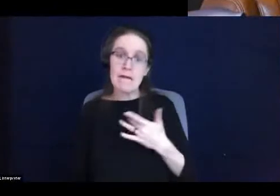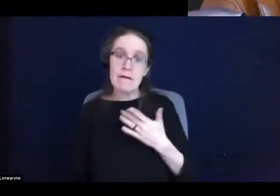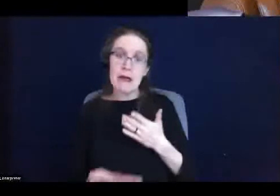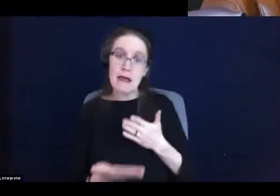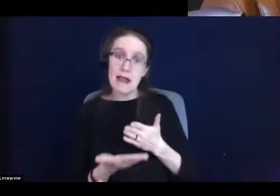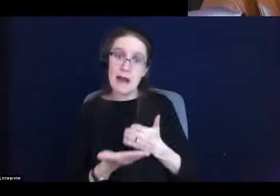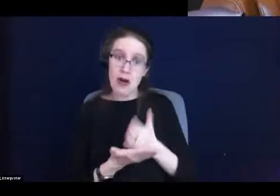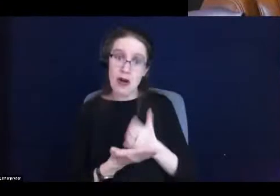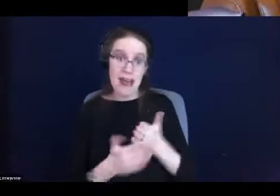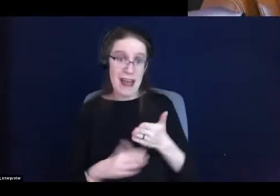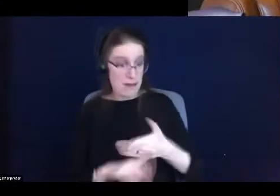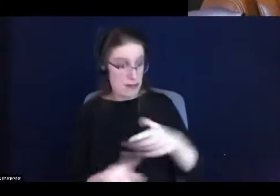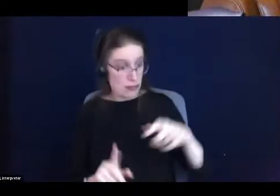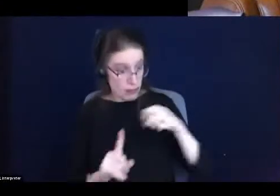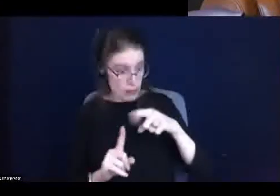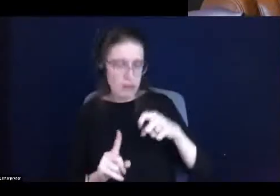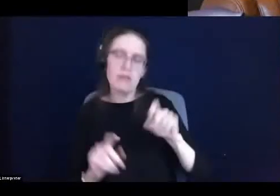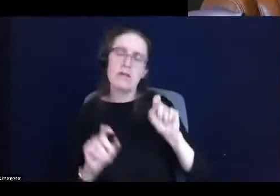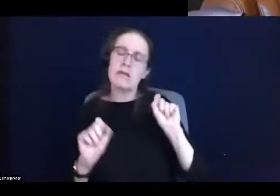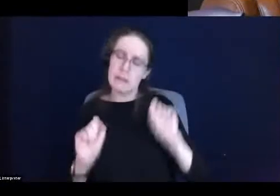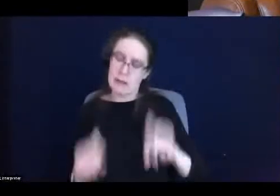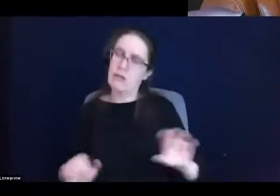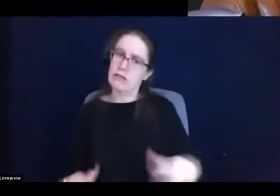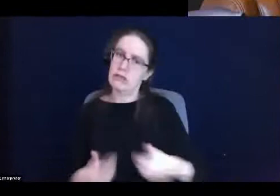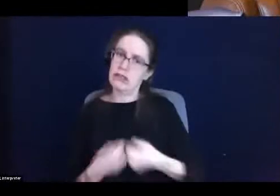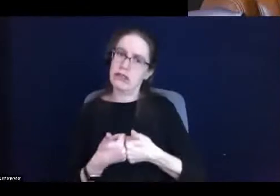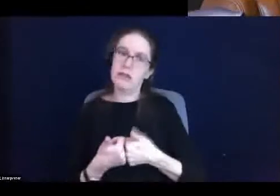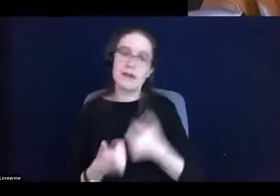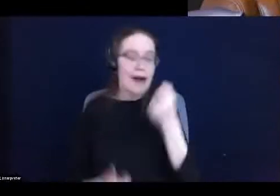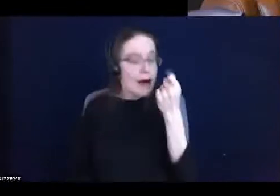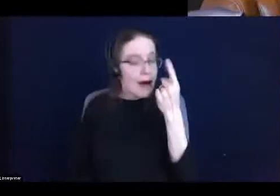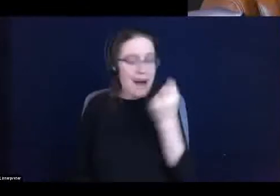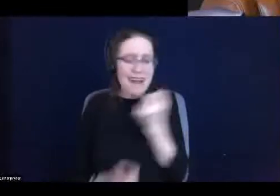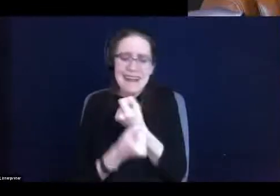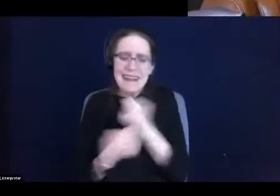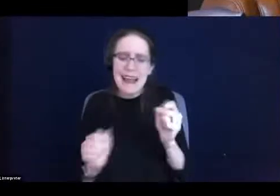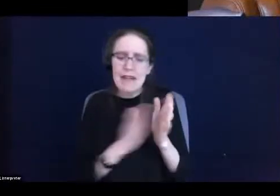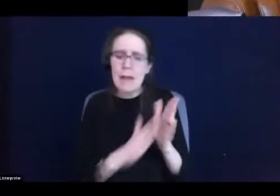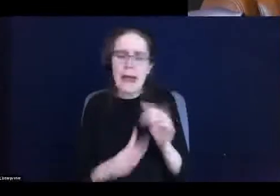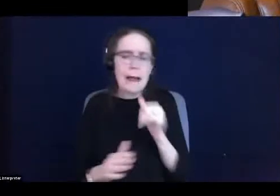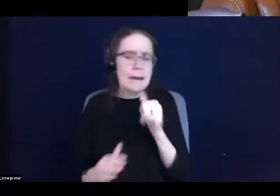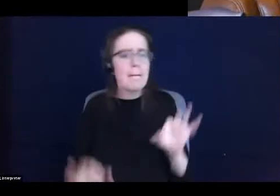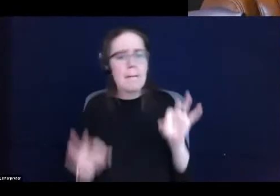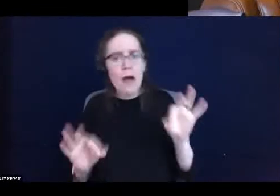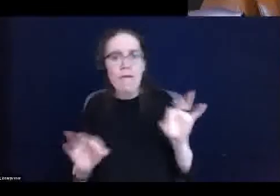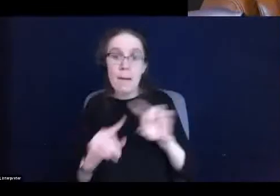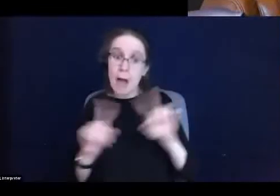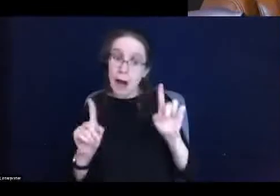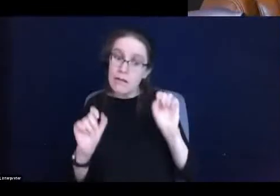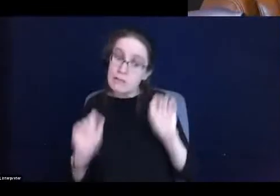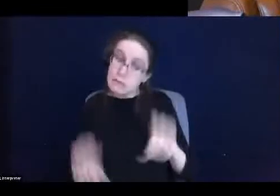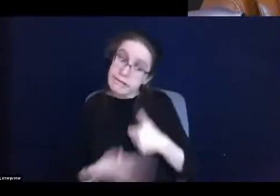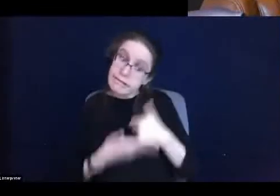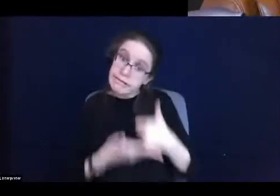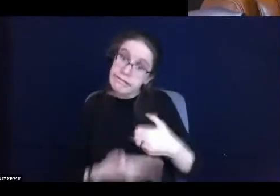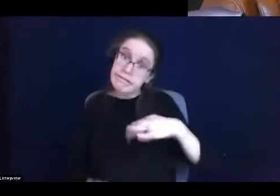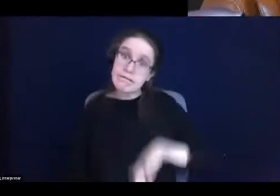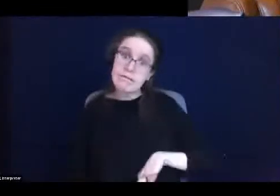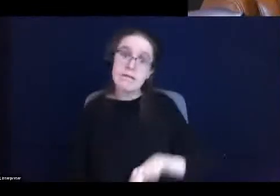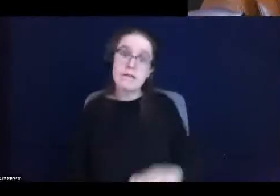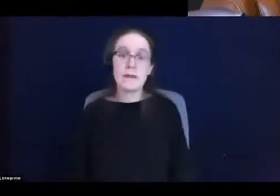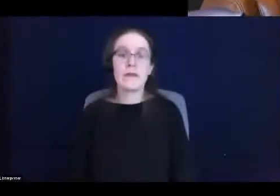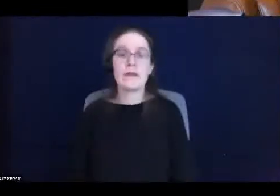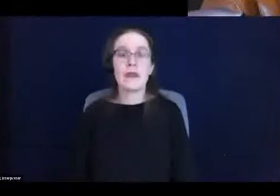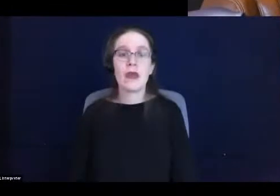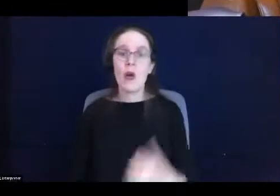difficult. Safety plans are not foolproof, but they can be helpful. We also need to be